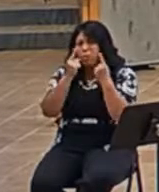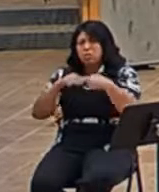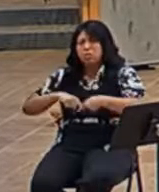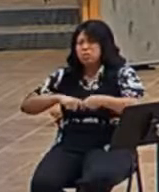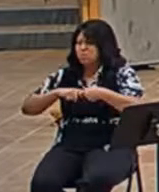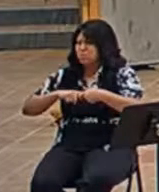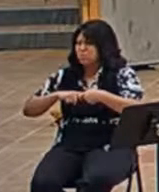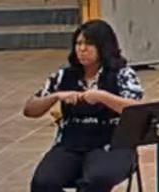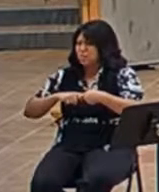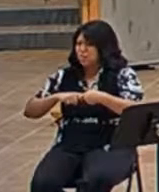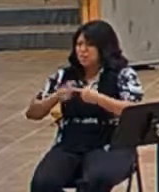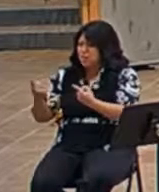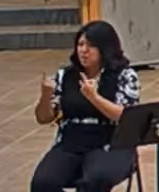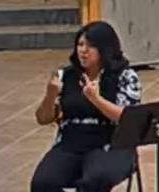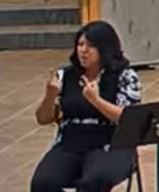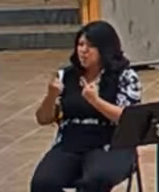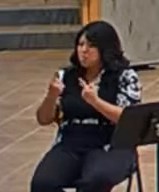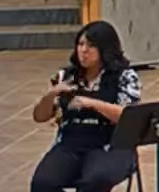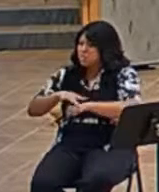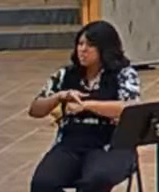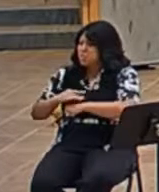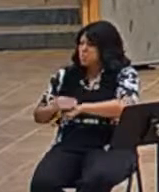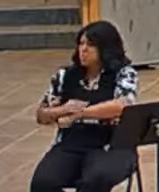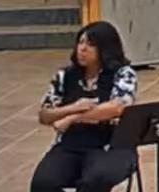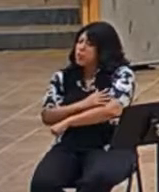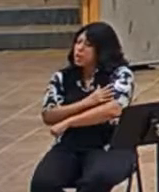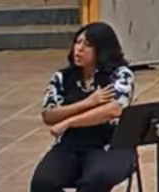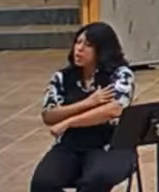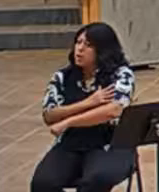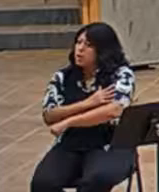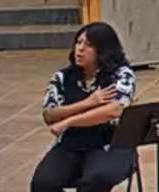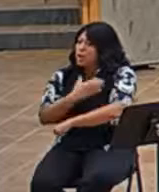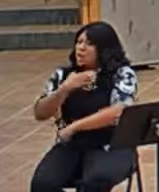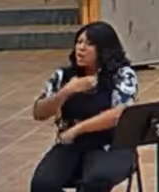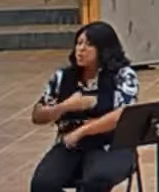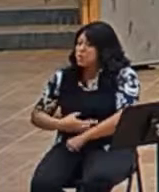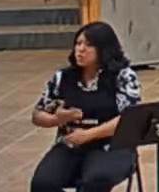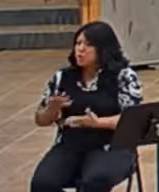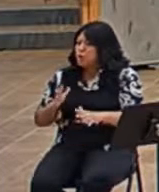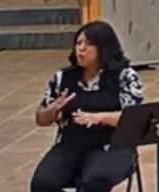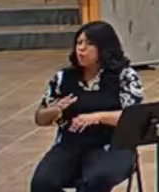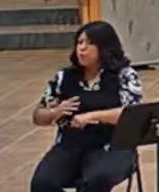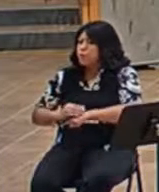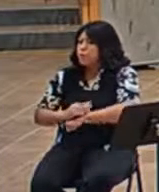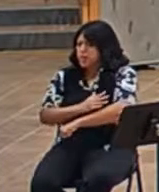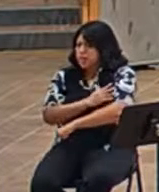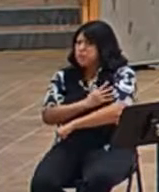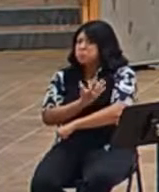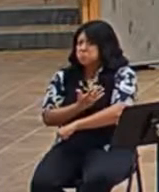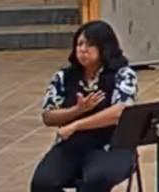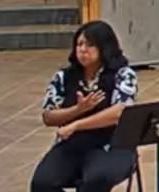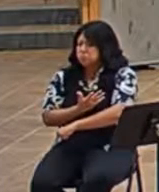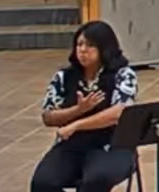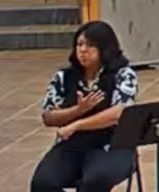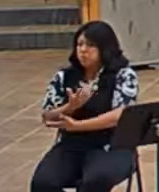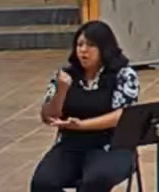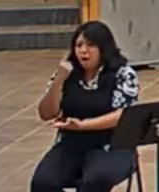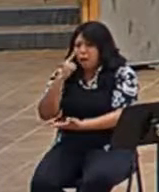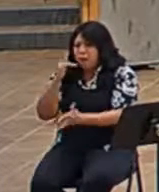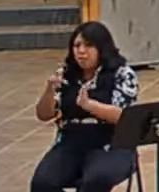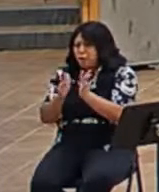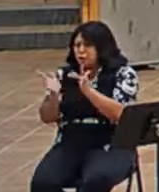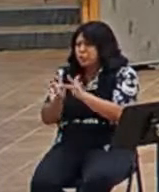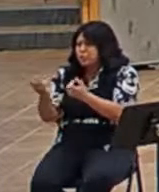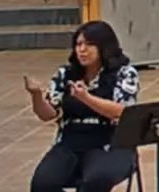wonder, come to set the earth on fire. He wishes it was already ablaze. I thought